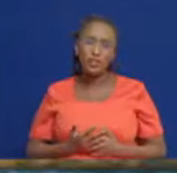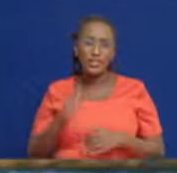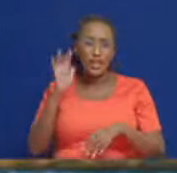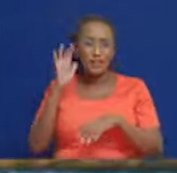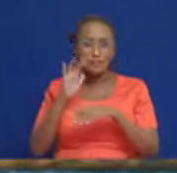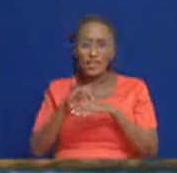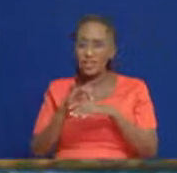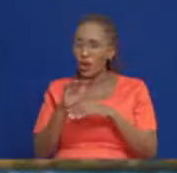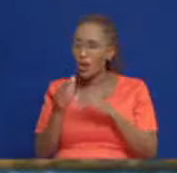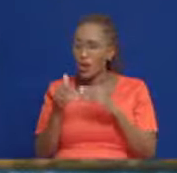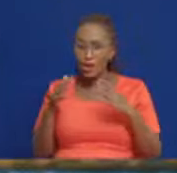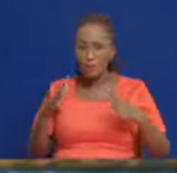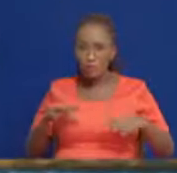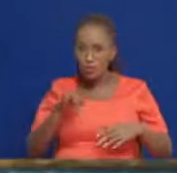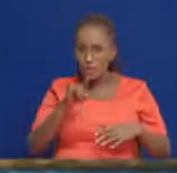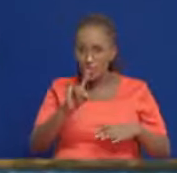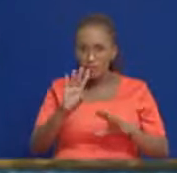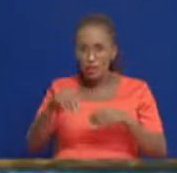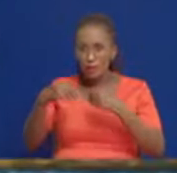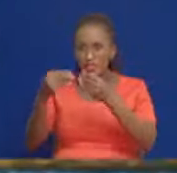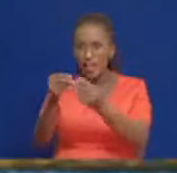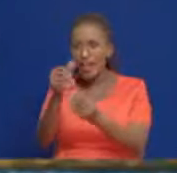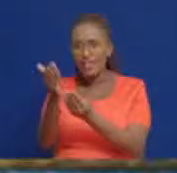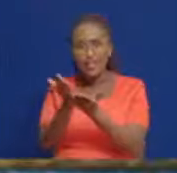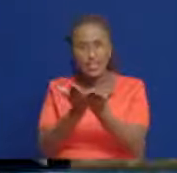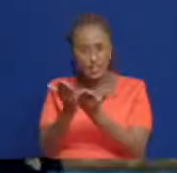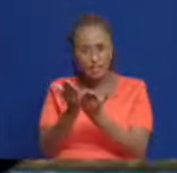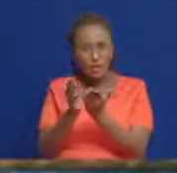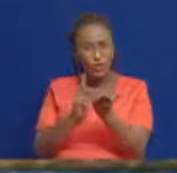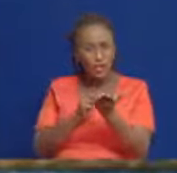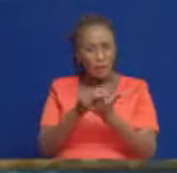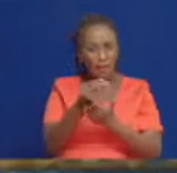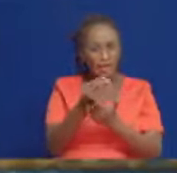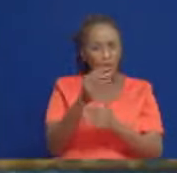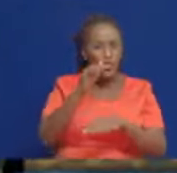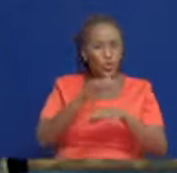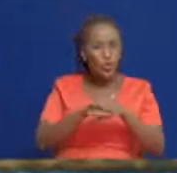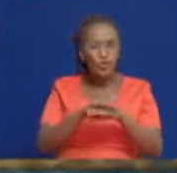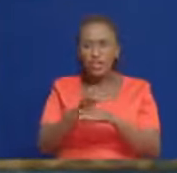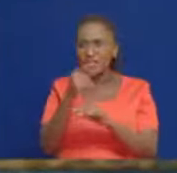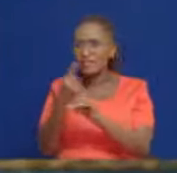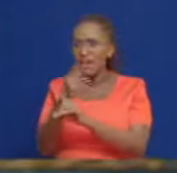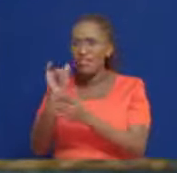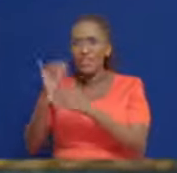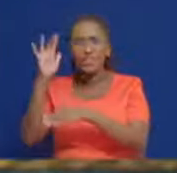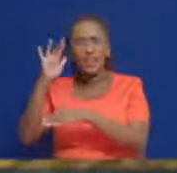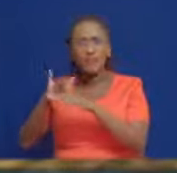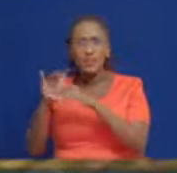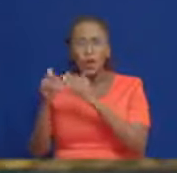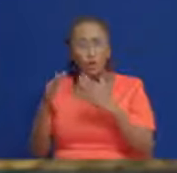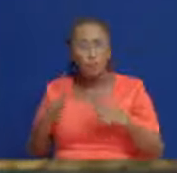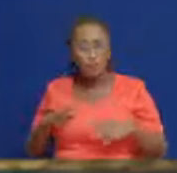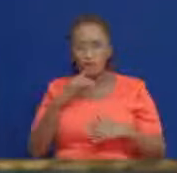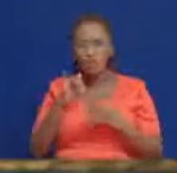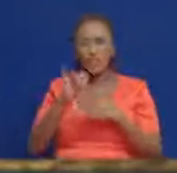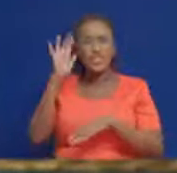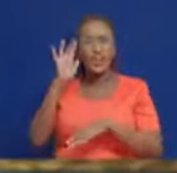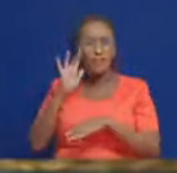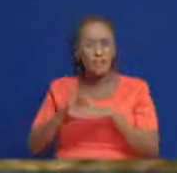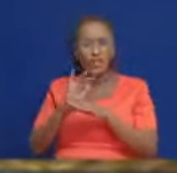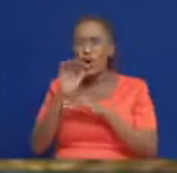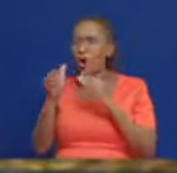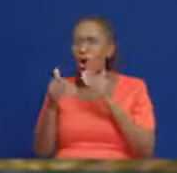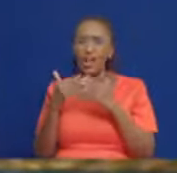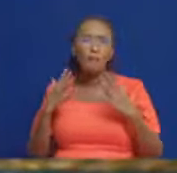No, wherever you're providing some other service, you're buying goods from this one, so that cost you will be passing on. So it's going to affect everyone.